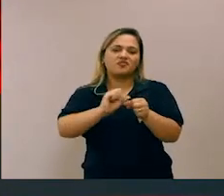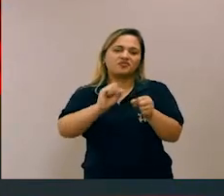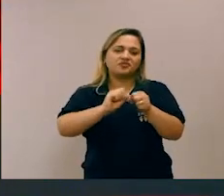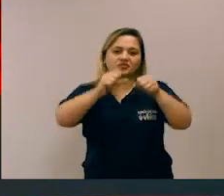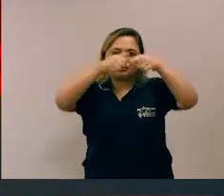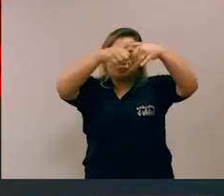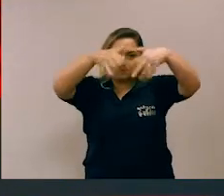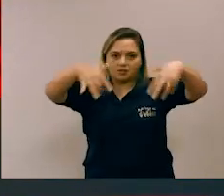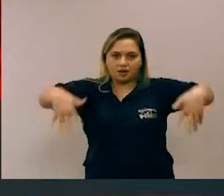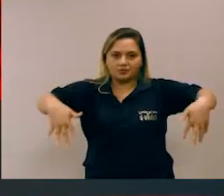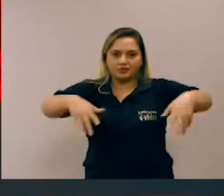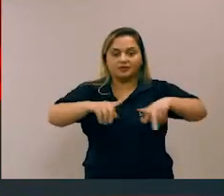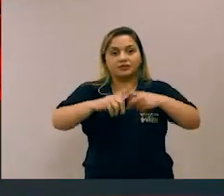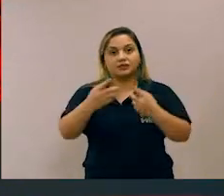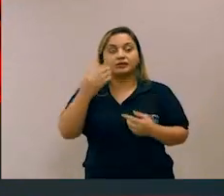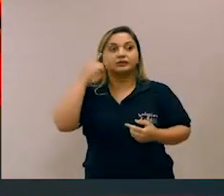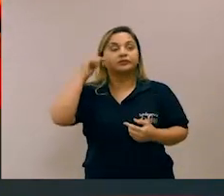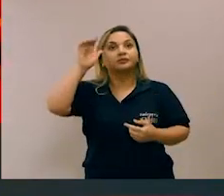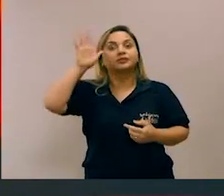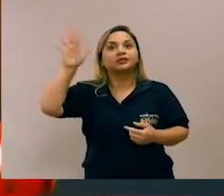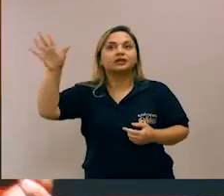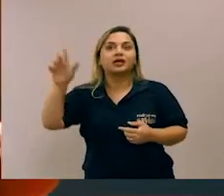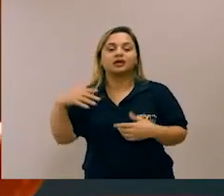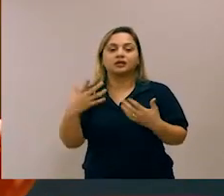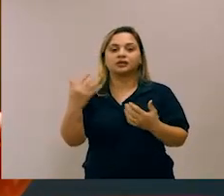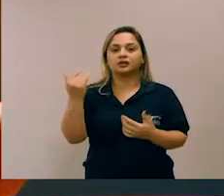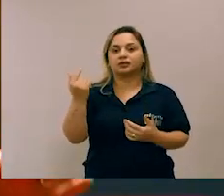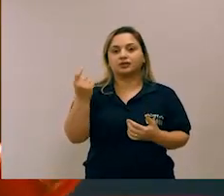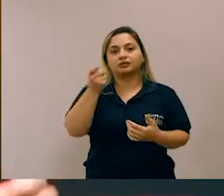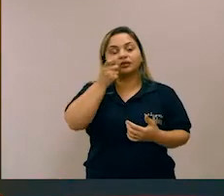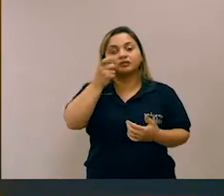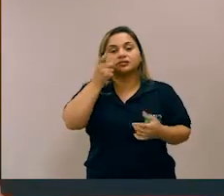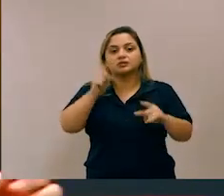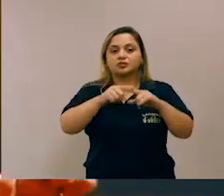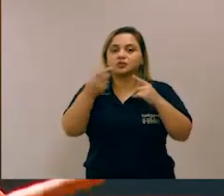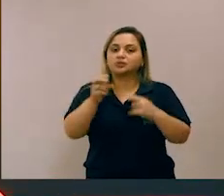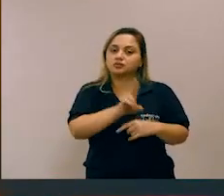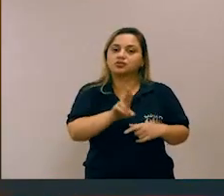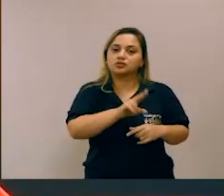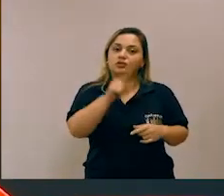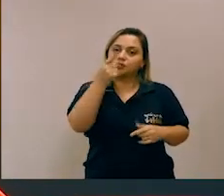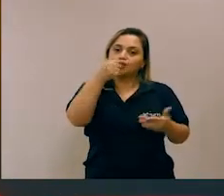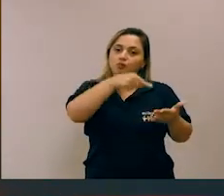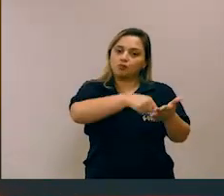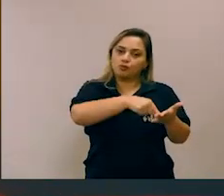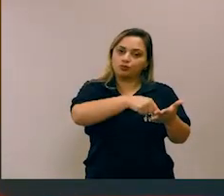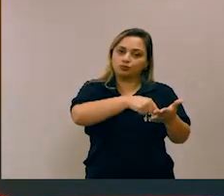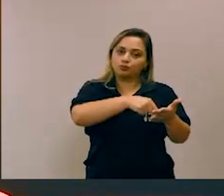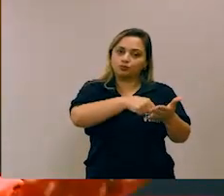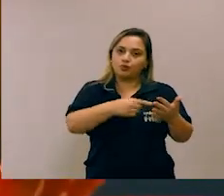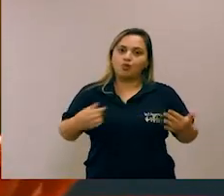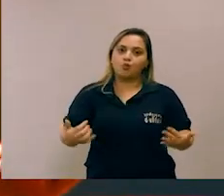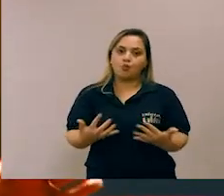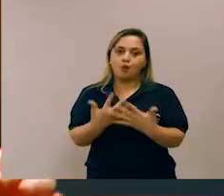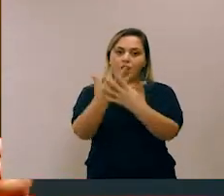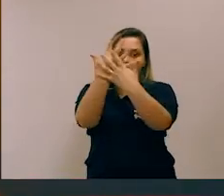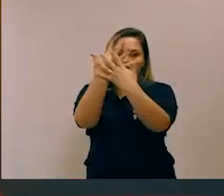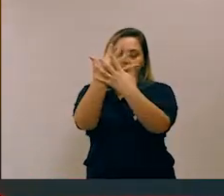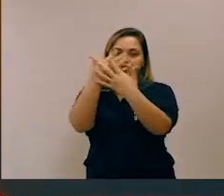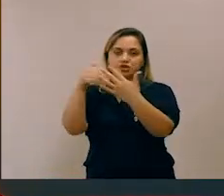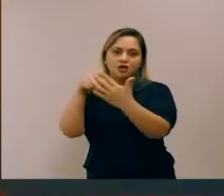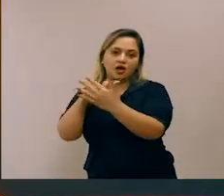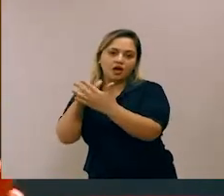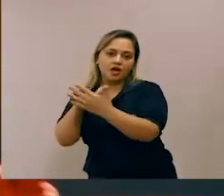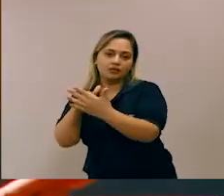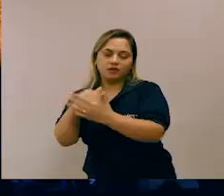basically how this map was made. I think this is the interesting point here. We had a point, we had a network of